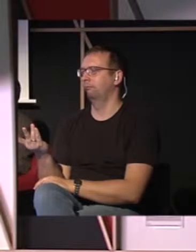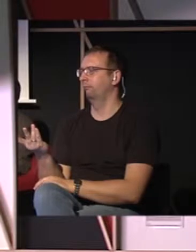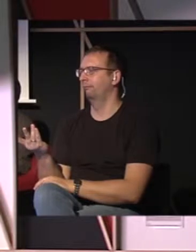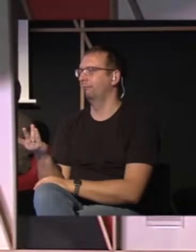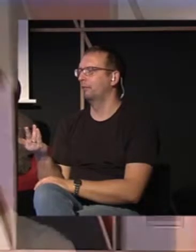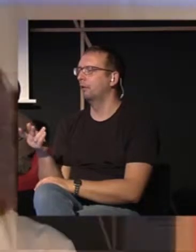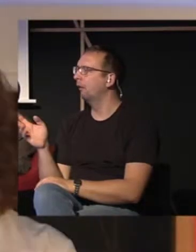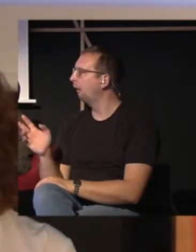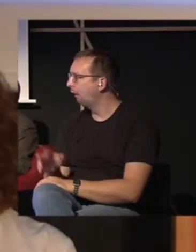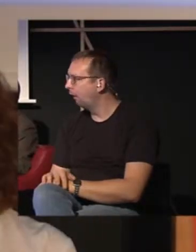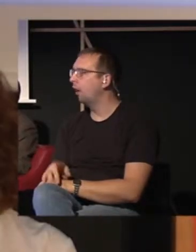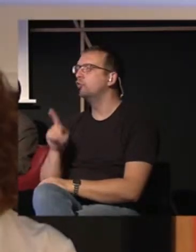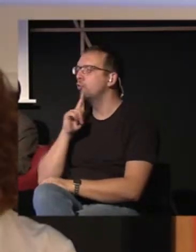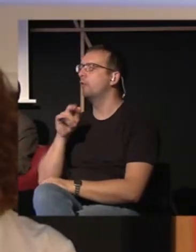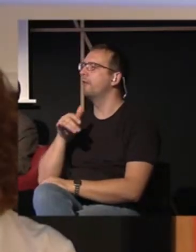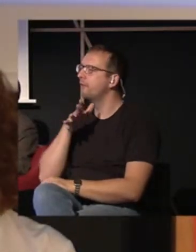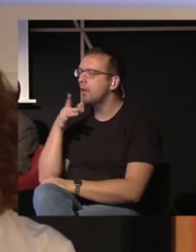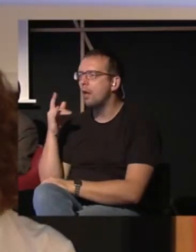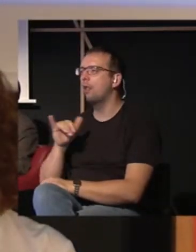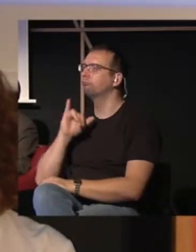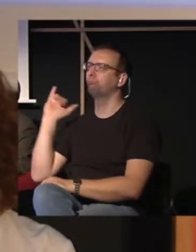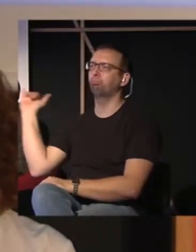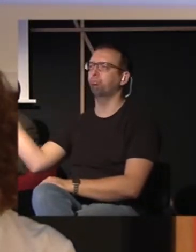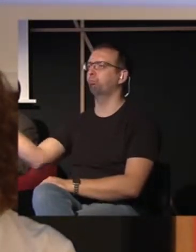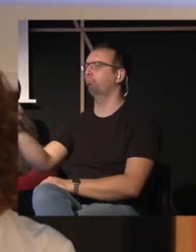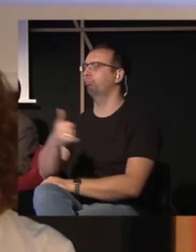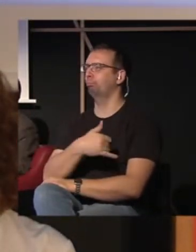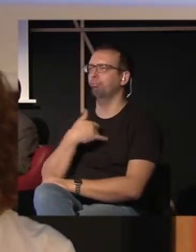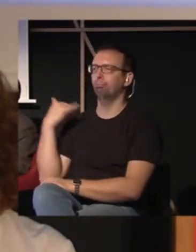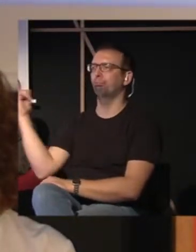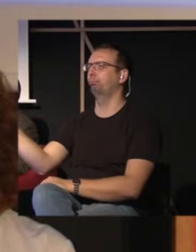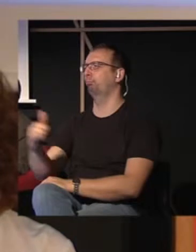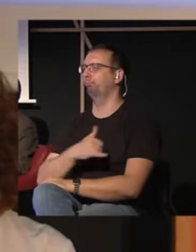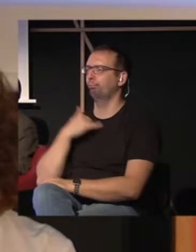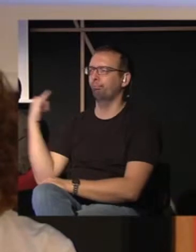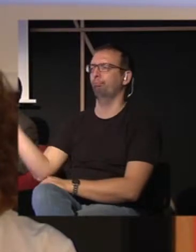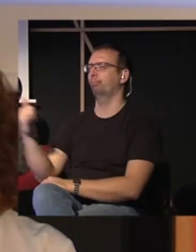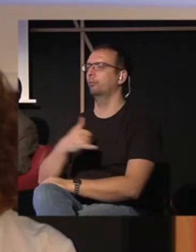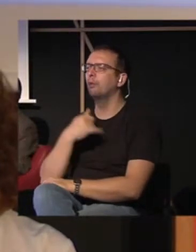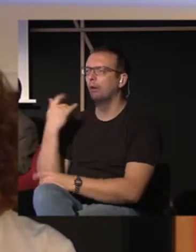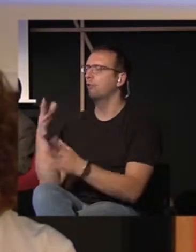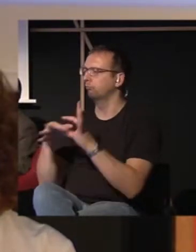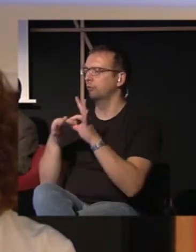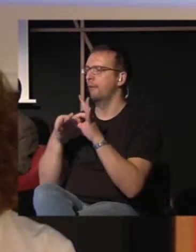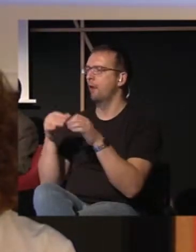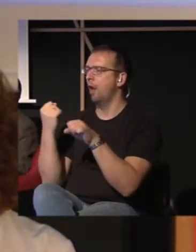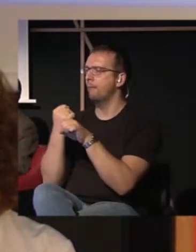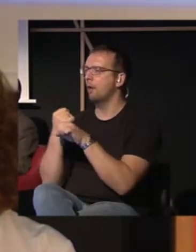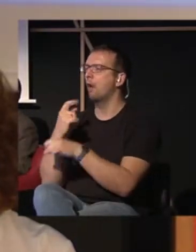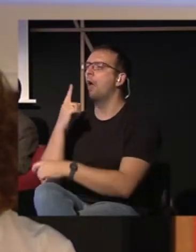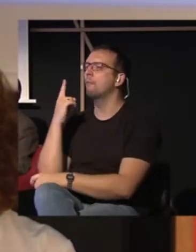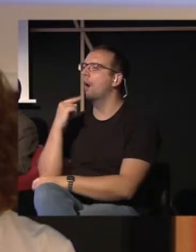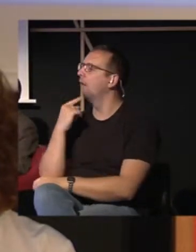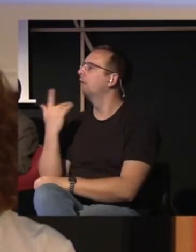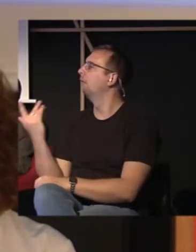was just wondering, when you do travel, do organisers of the events you're attending, do they tend to request any additional requirements? And if so, do they respond